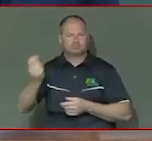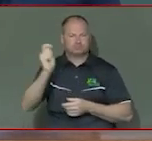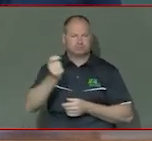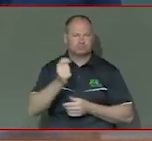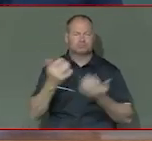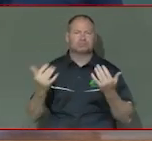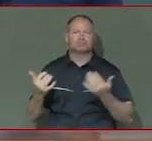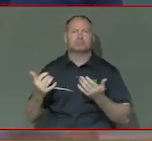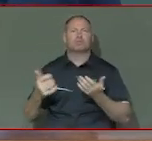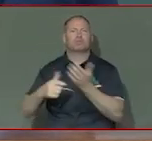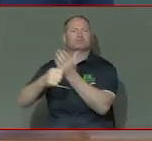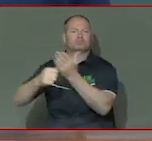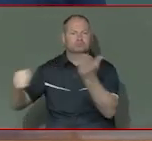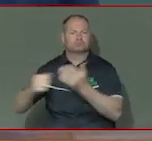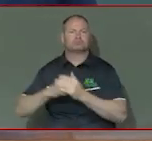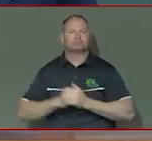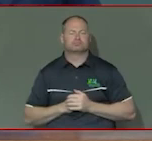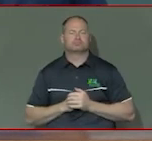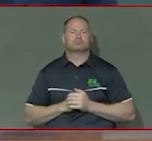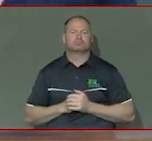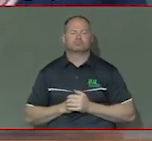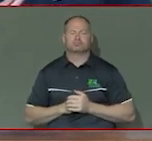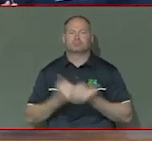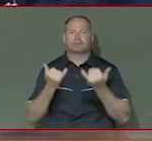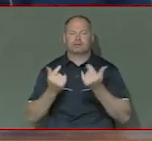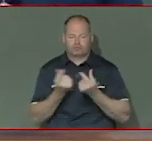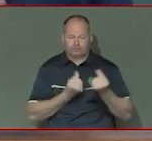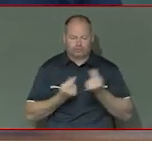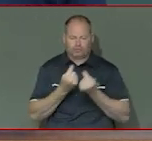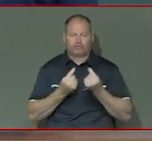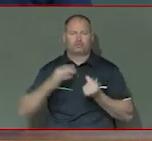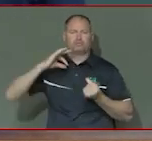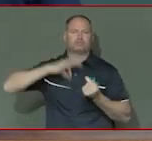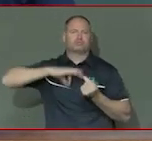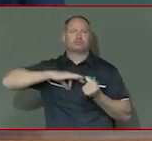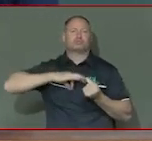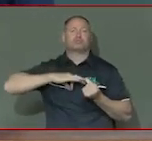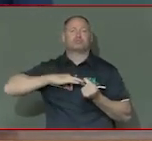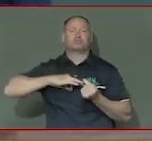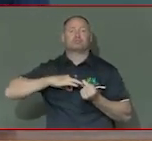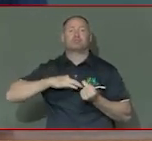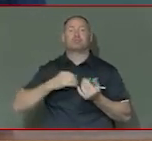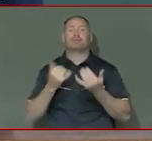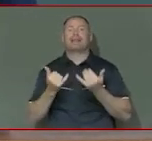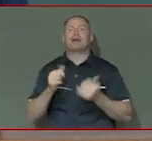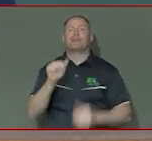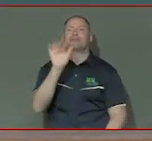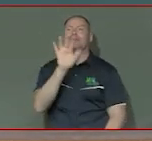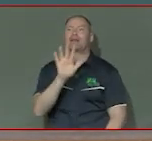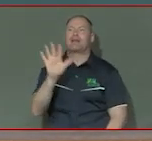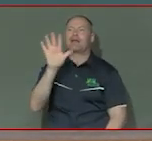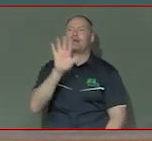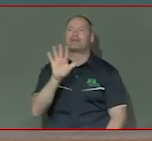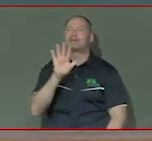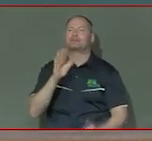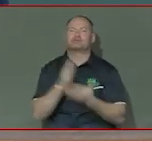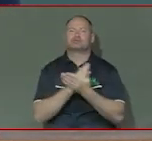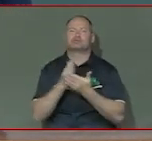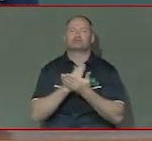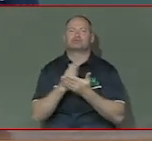income tax. So the operating income, they put on the average shareholders'